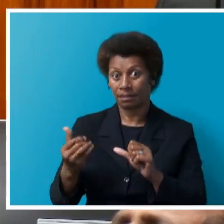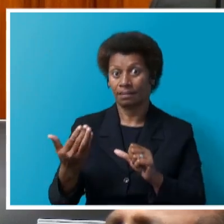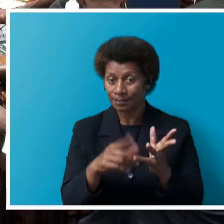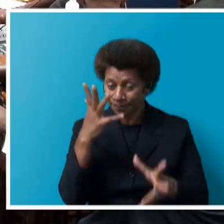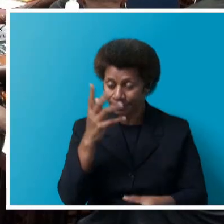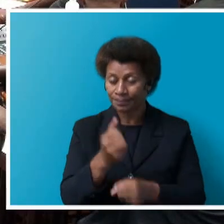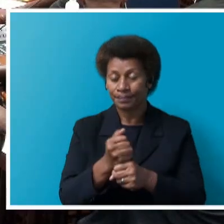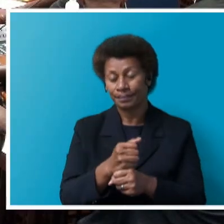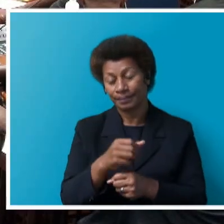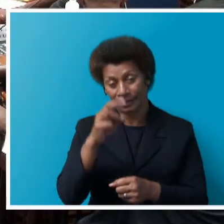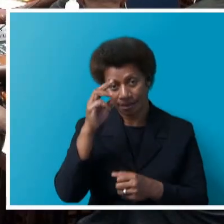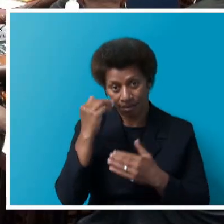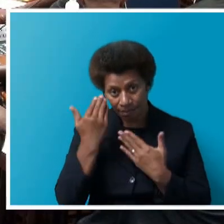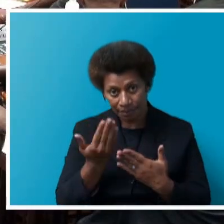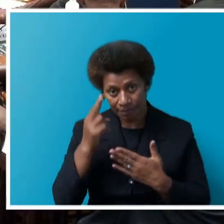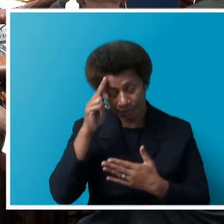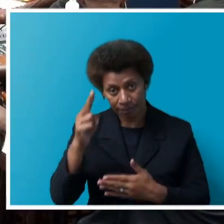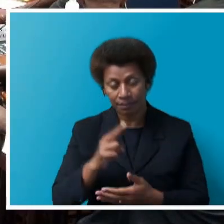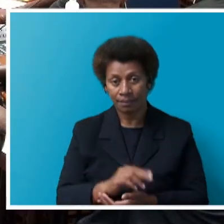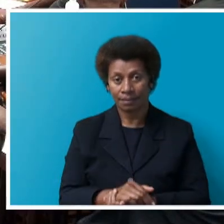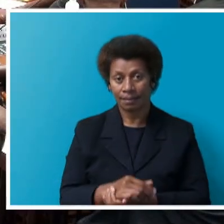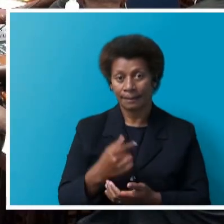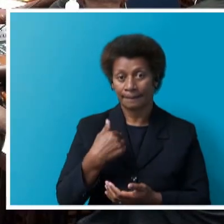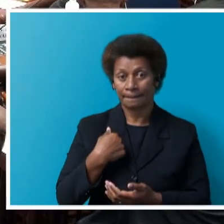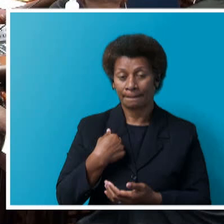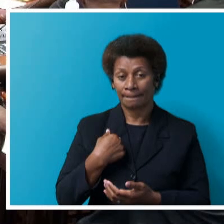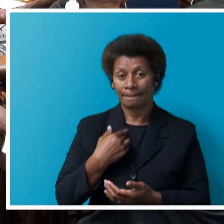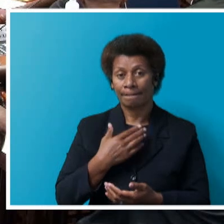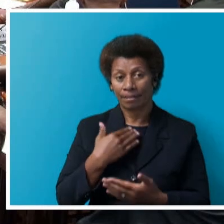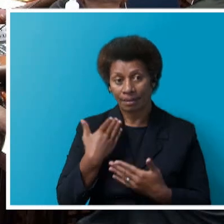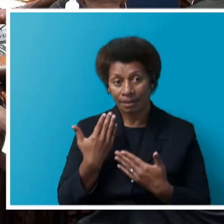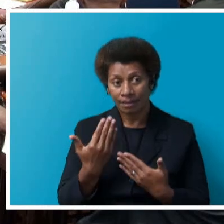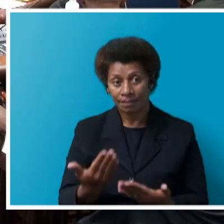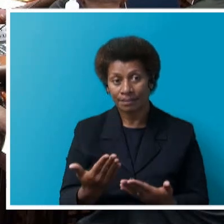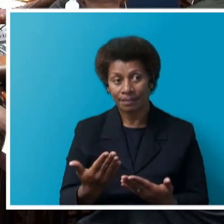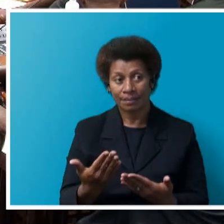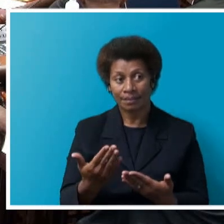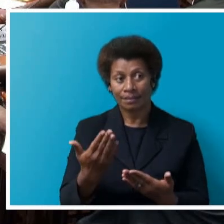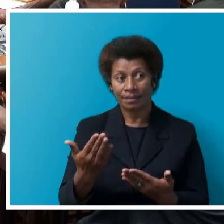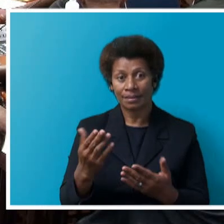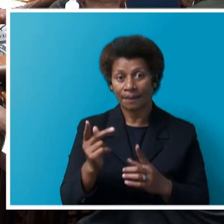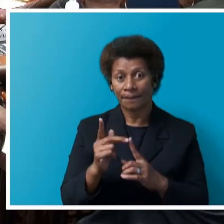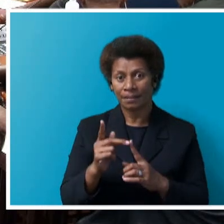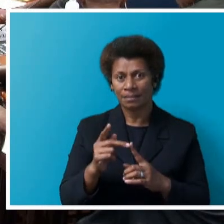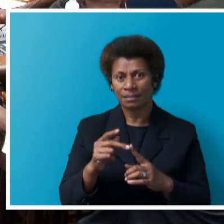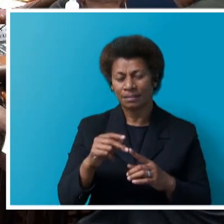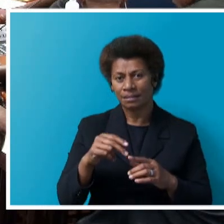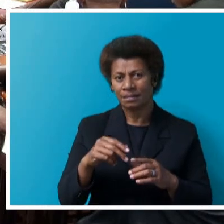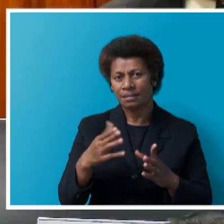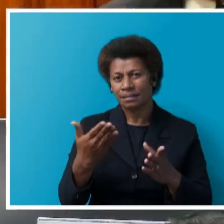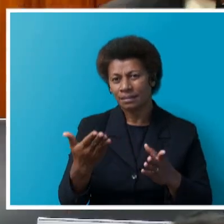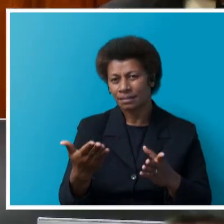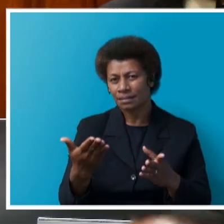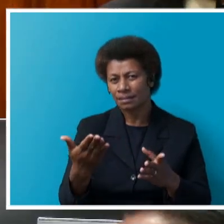support it. The leader of the opposition and my good friend Honorable Bala, a fellow veteran politician, have announced their plans to form a new political